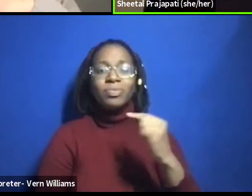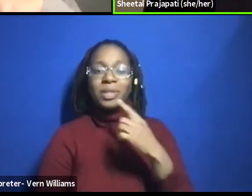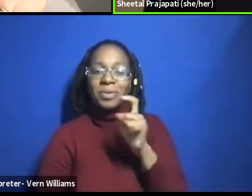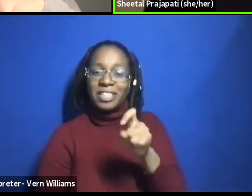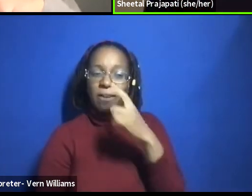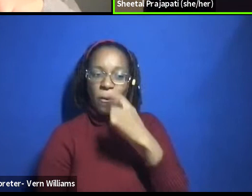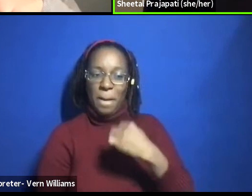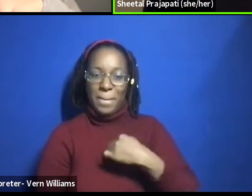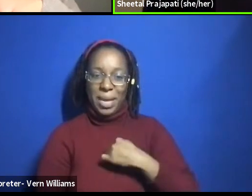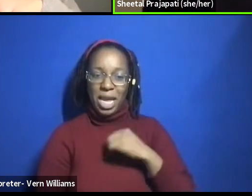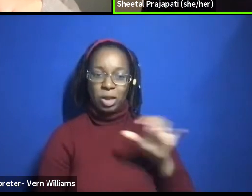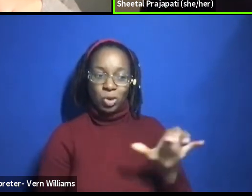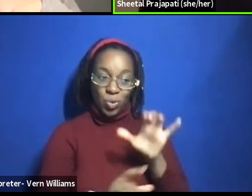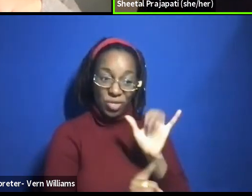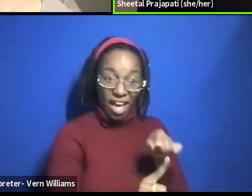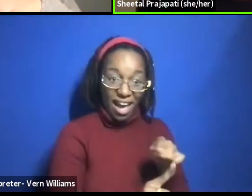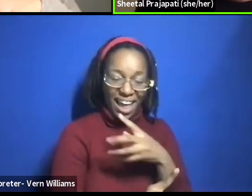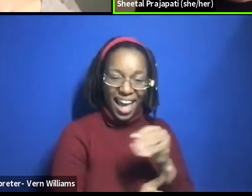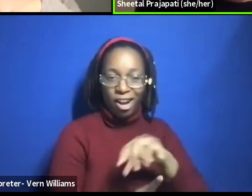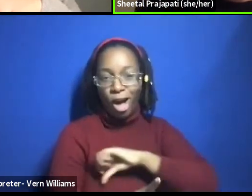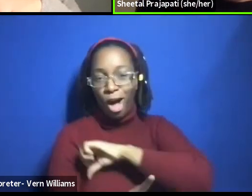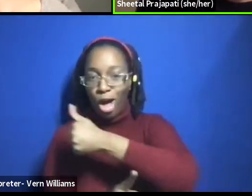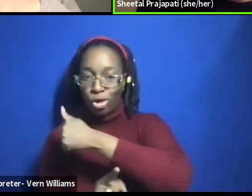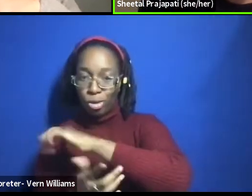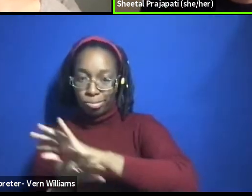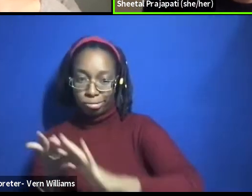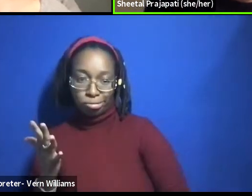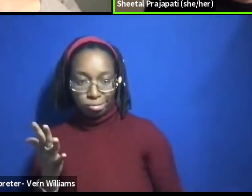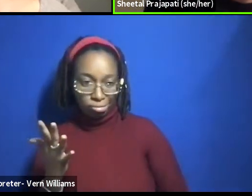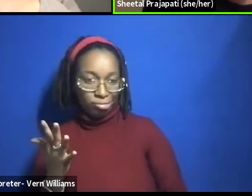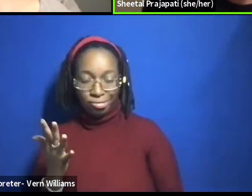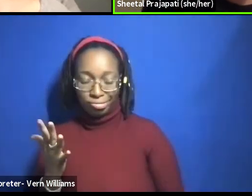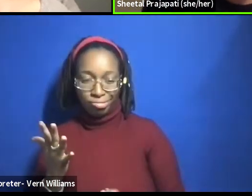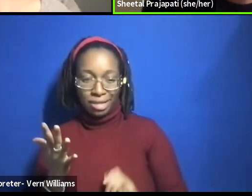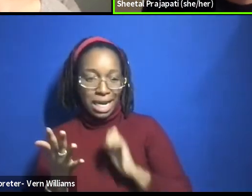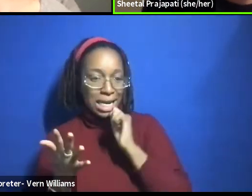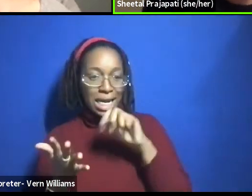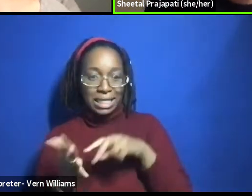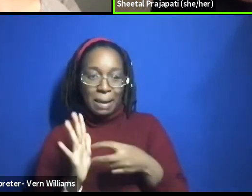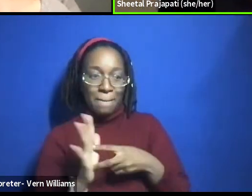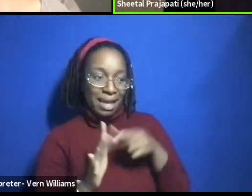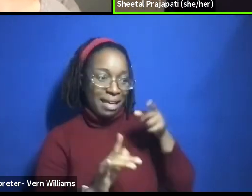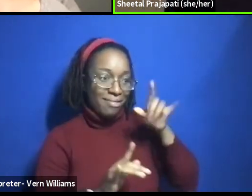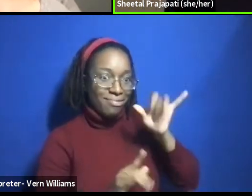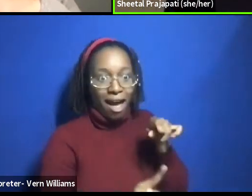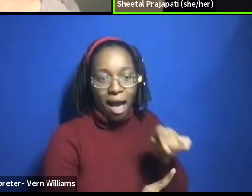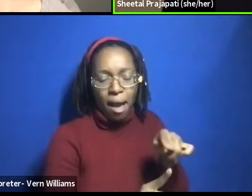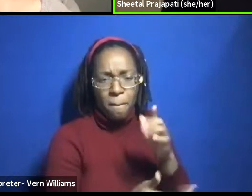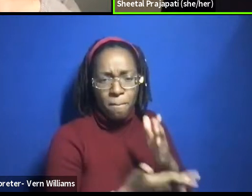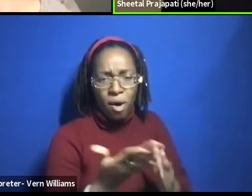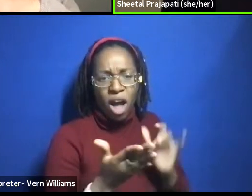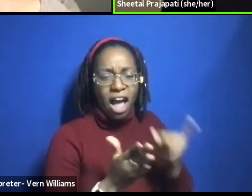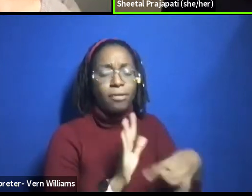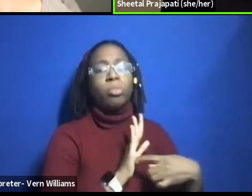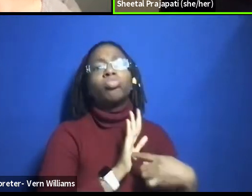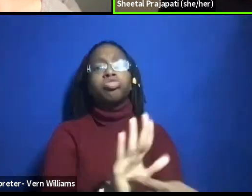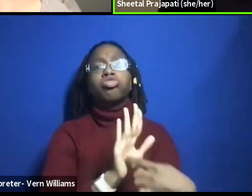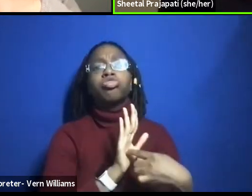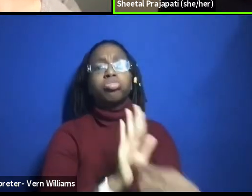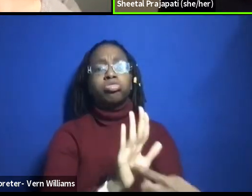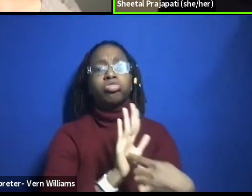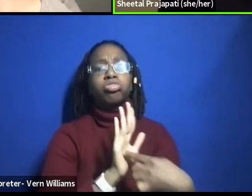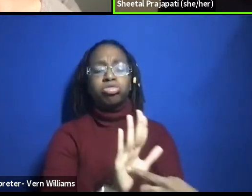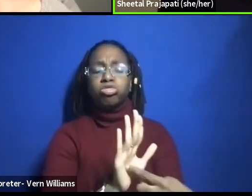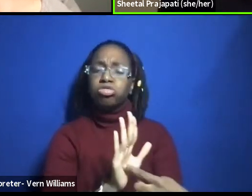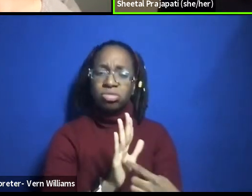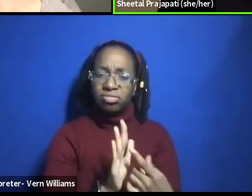all the other things I do. It is not necessary for that part of my identity to be visible all the time. But I think about